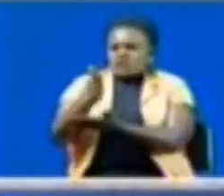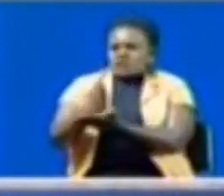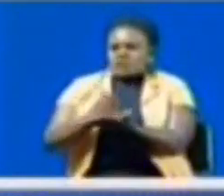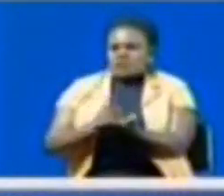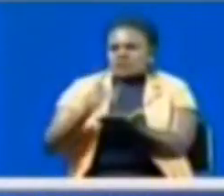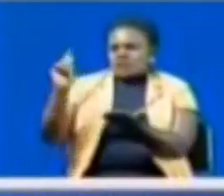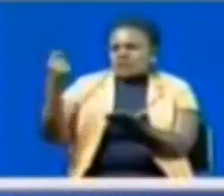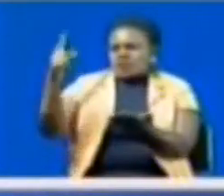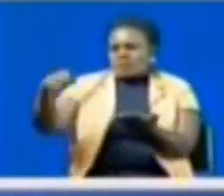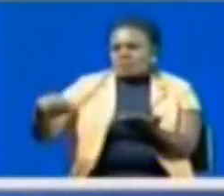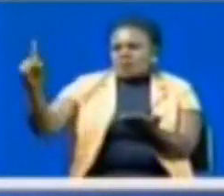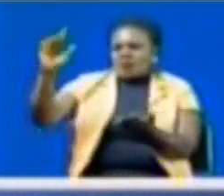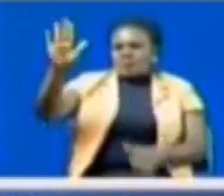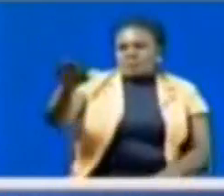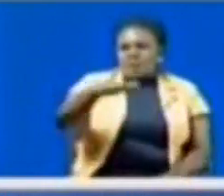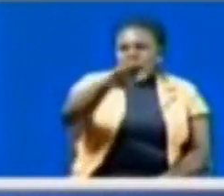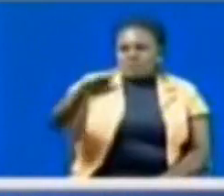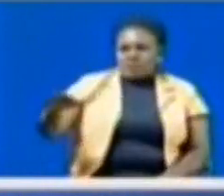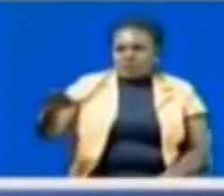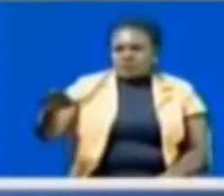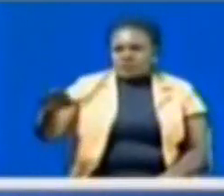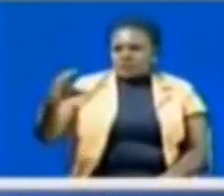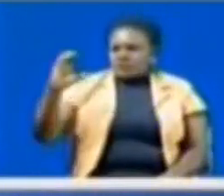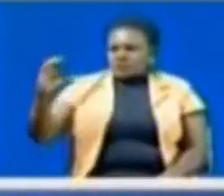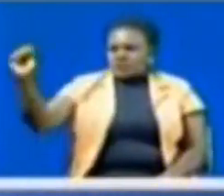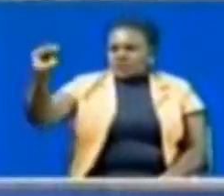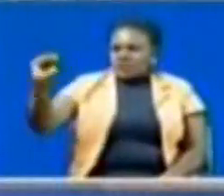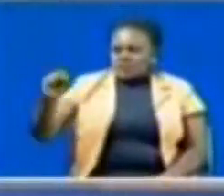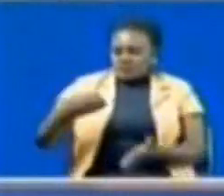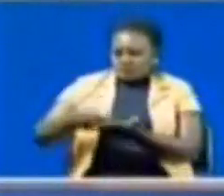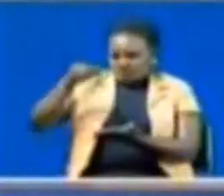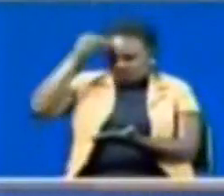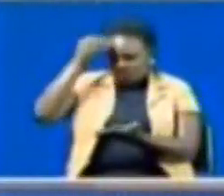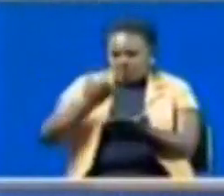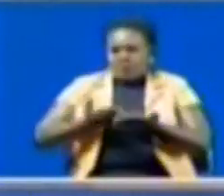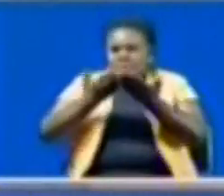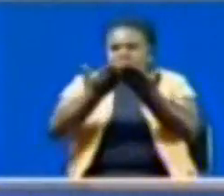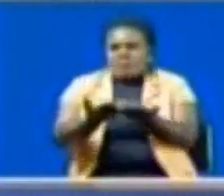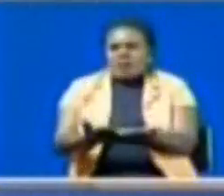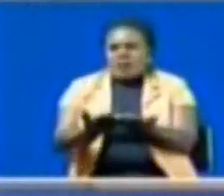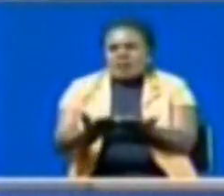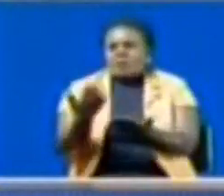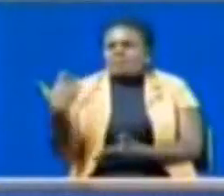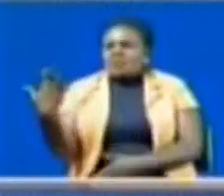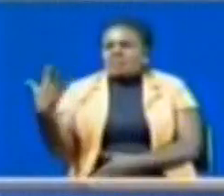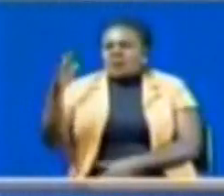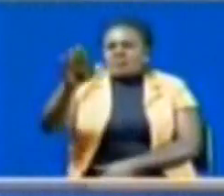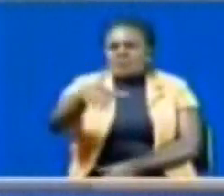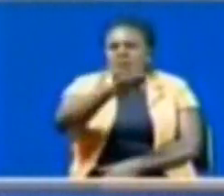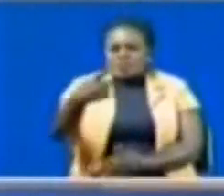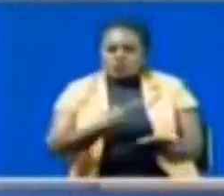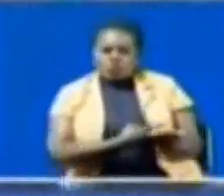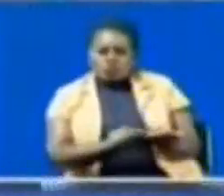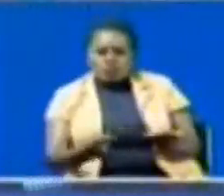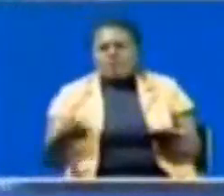Kenya has to be passed by Parliament, and Education CS Amina Mohamed presented the sessional paper to the National Assembly